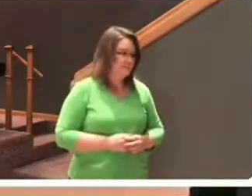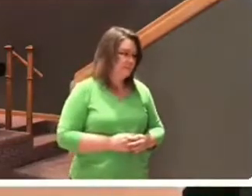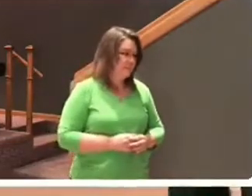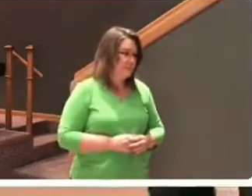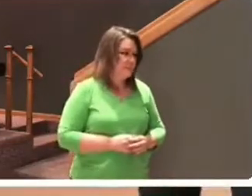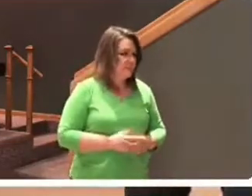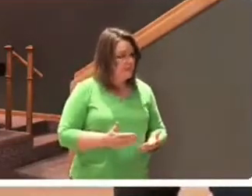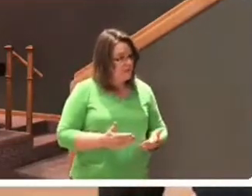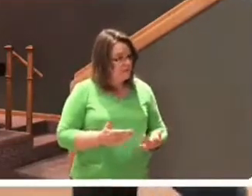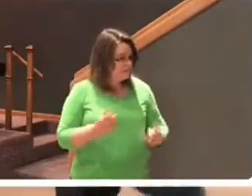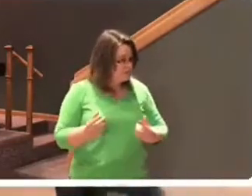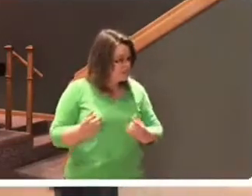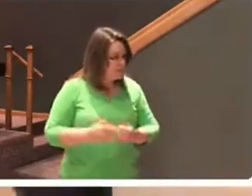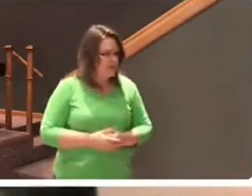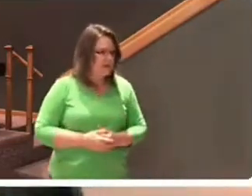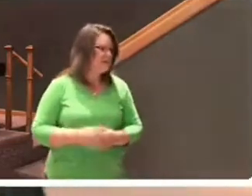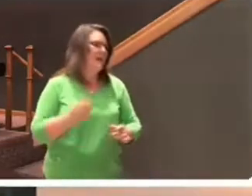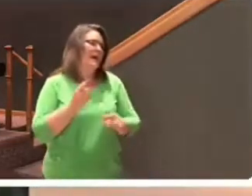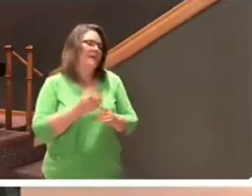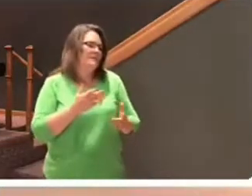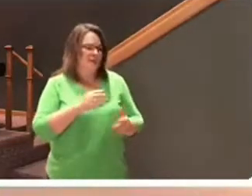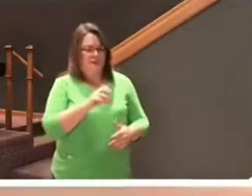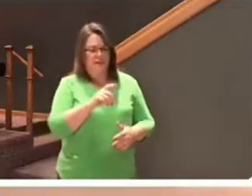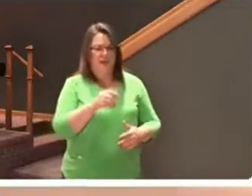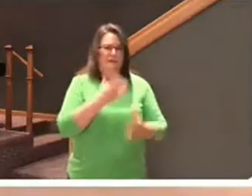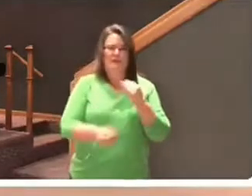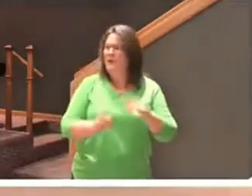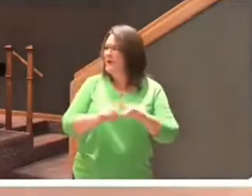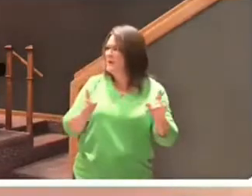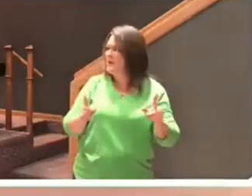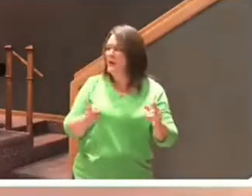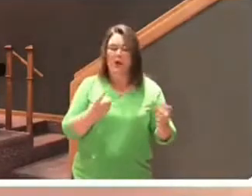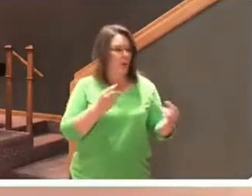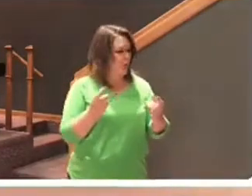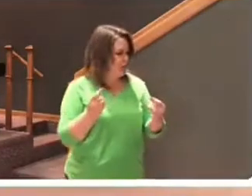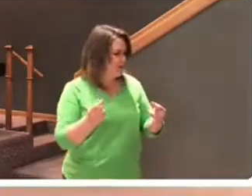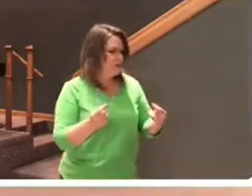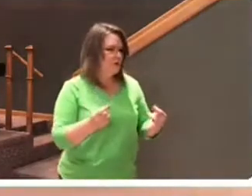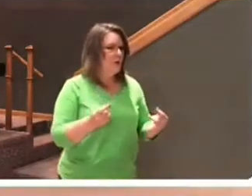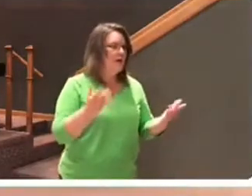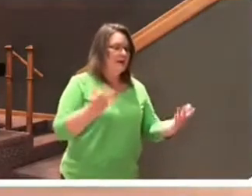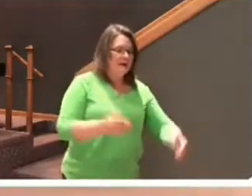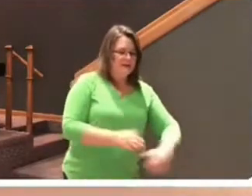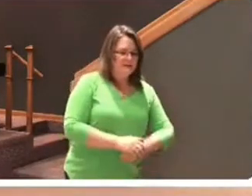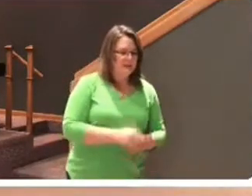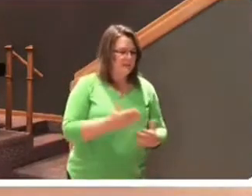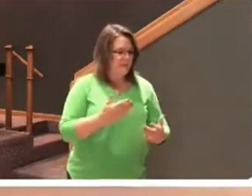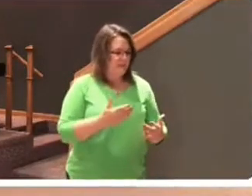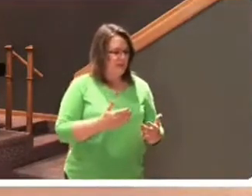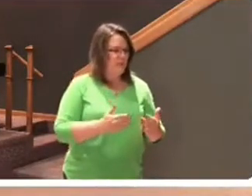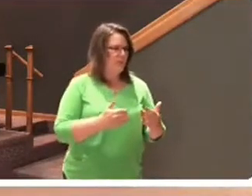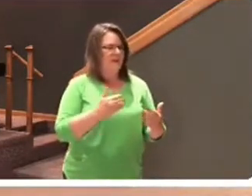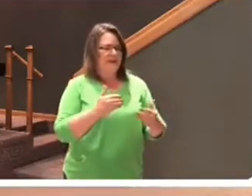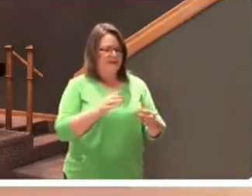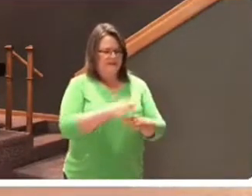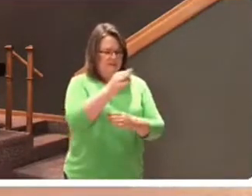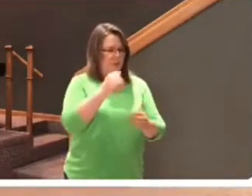And what that does is, and my notes are gone, but what we do is we operate from a spirit of lack.